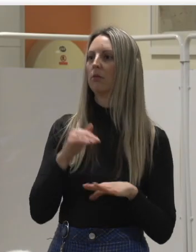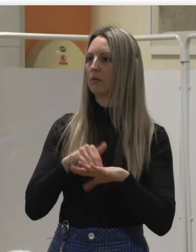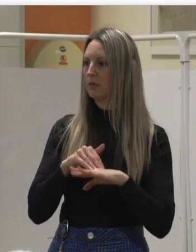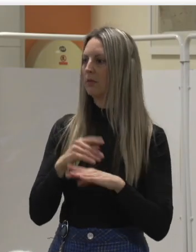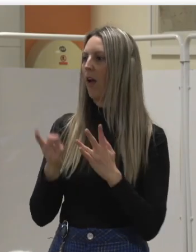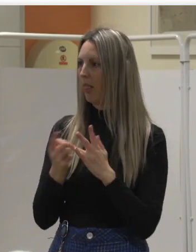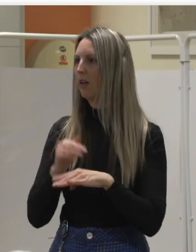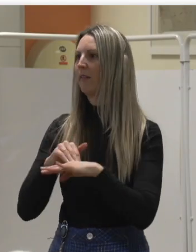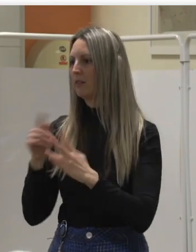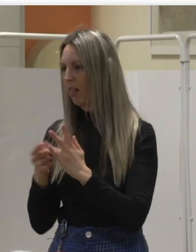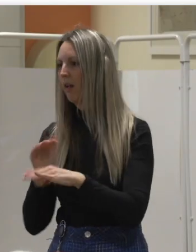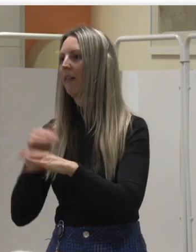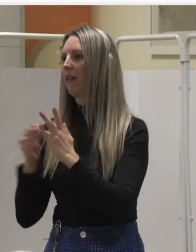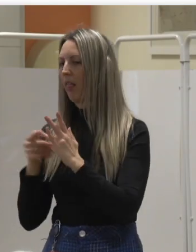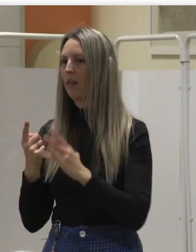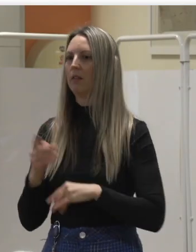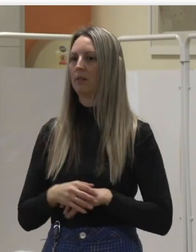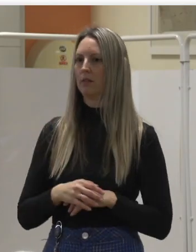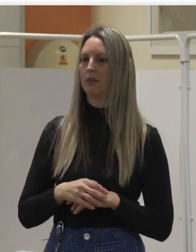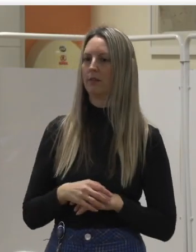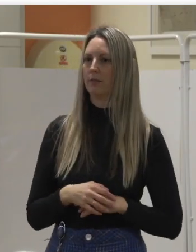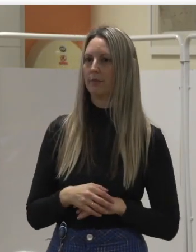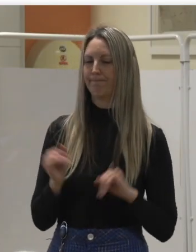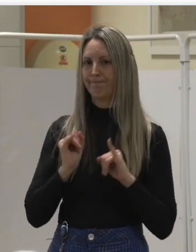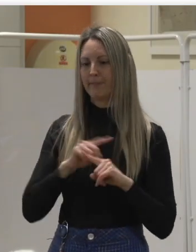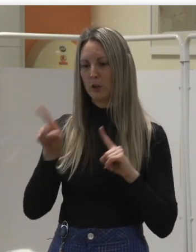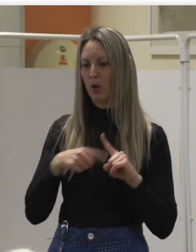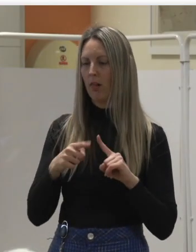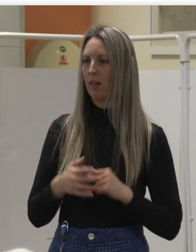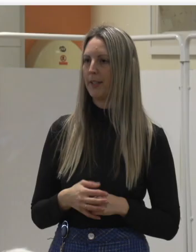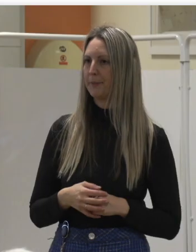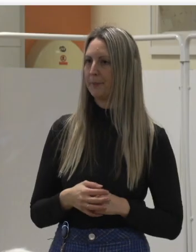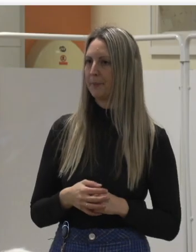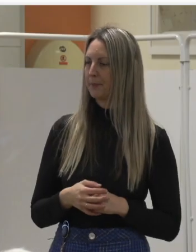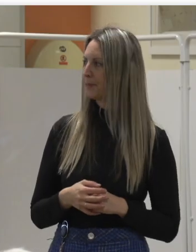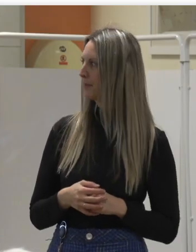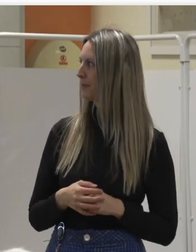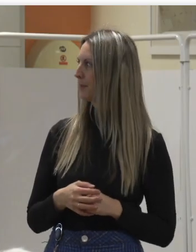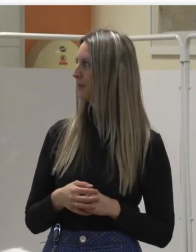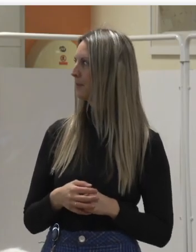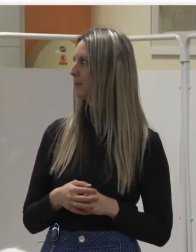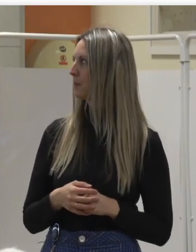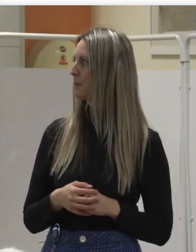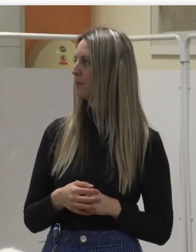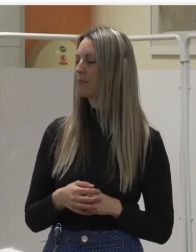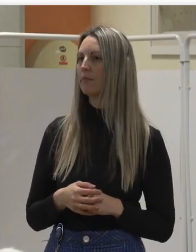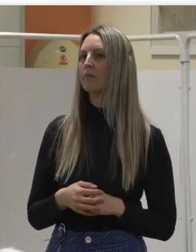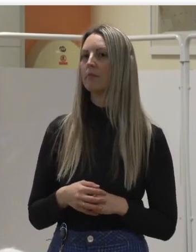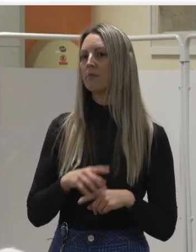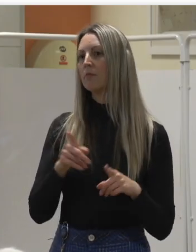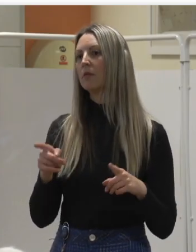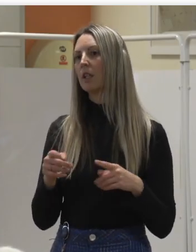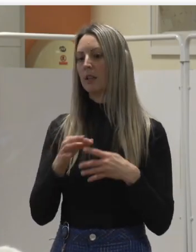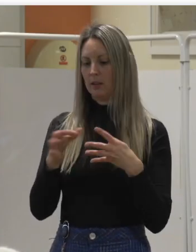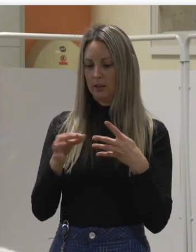the explanation of some of the symptoms, why they go on. And when you have these symptoms, you probably will go